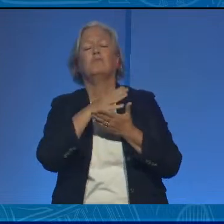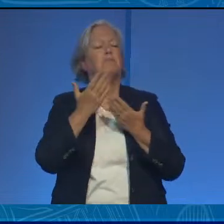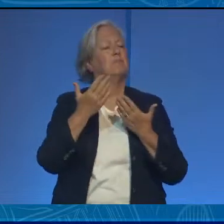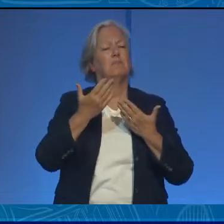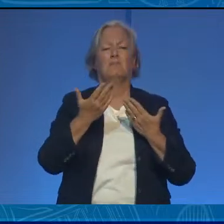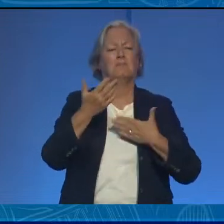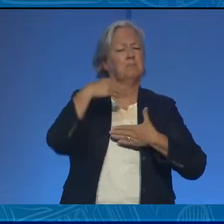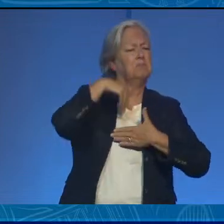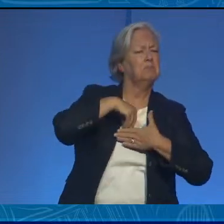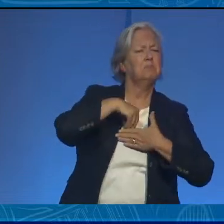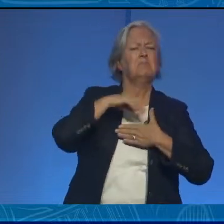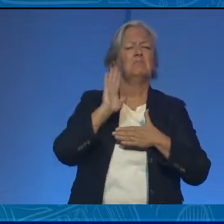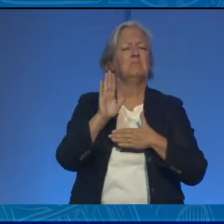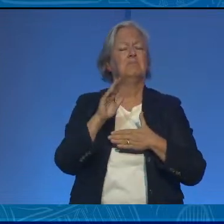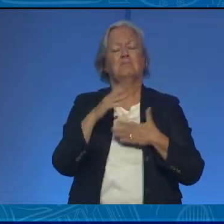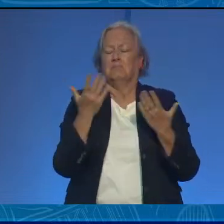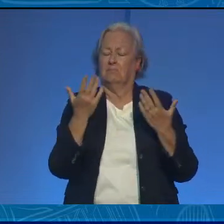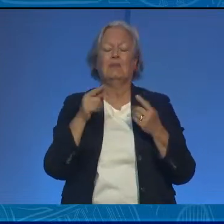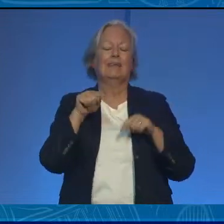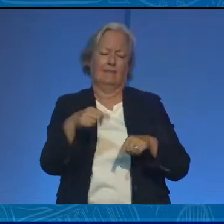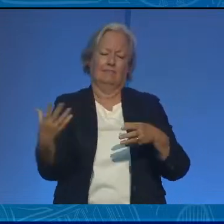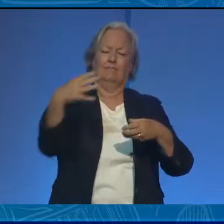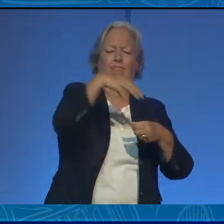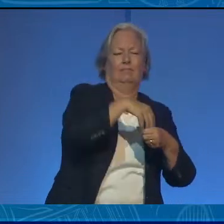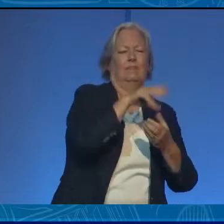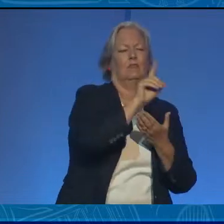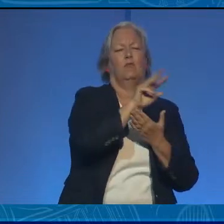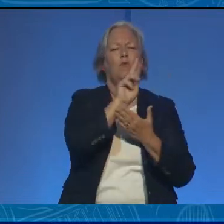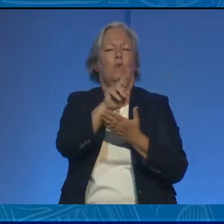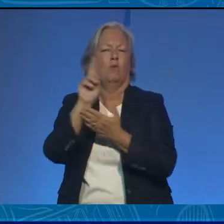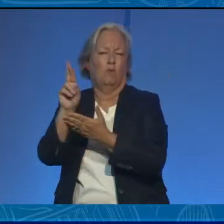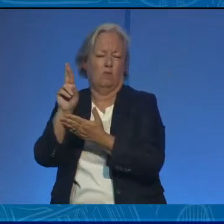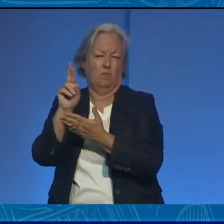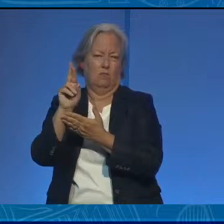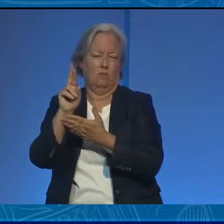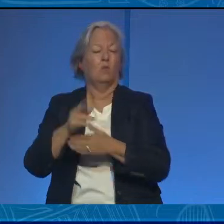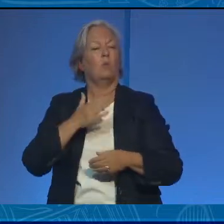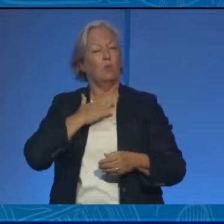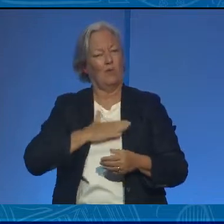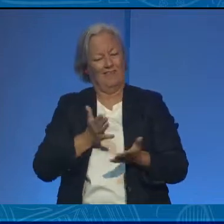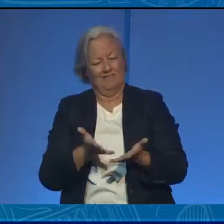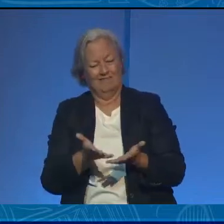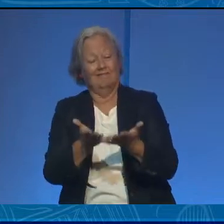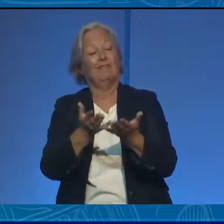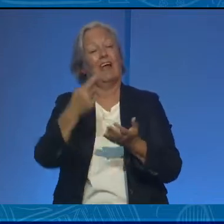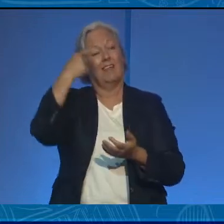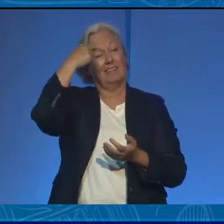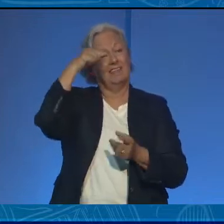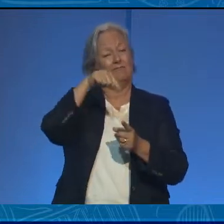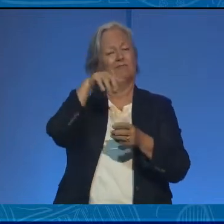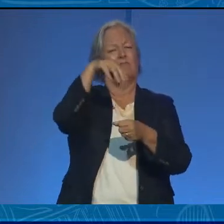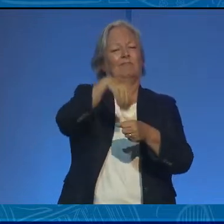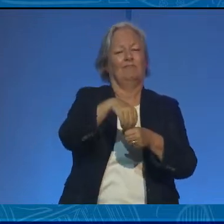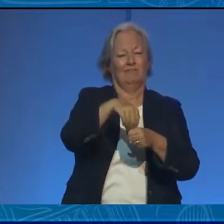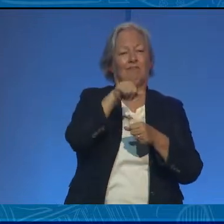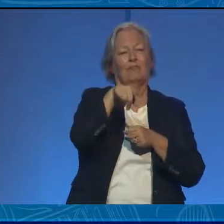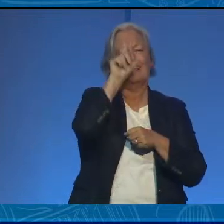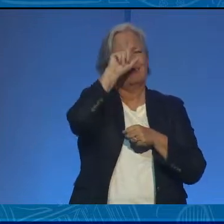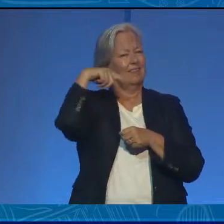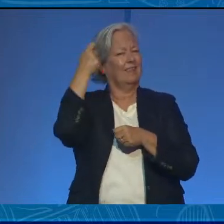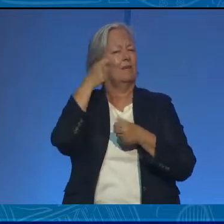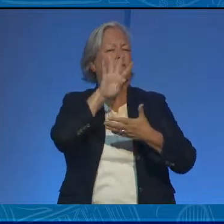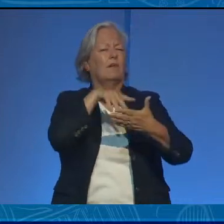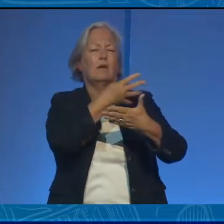in DRR. The Gender Action Plan to support implementation of the Sendai framework offers a set of